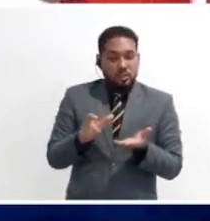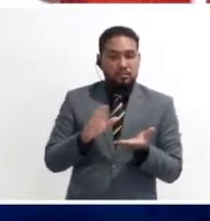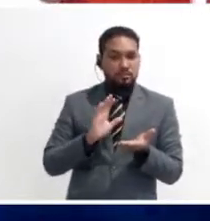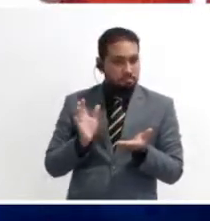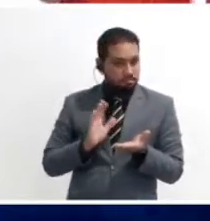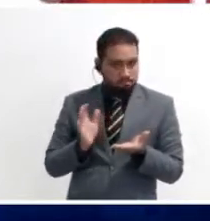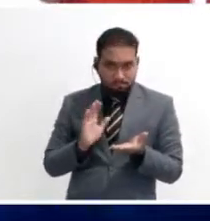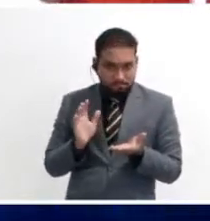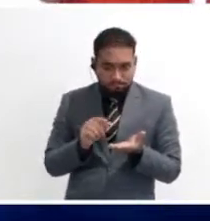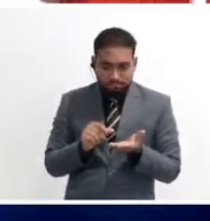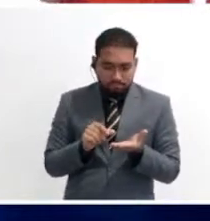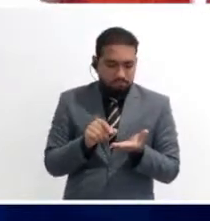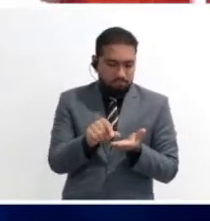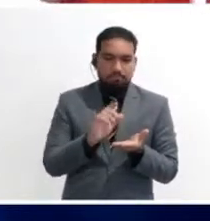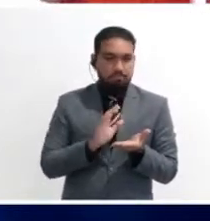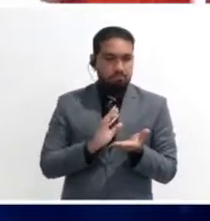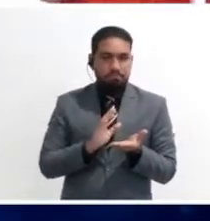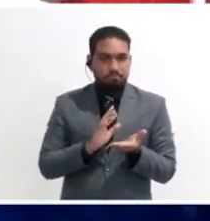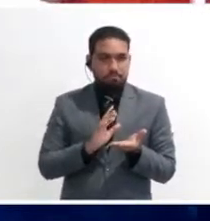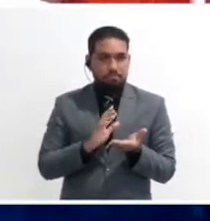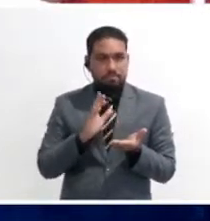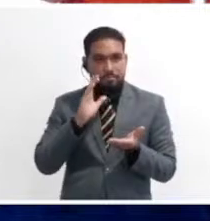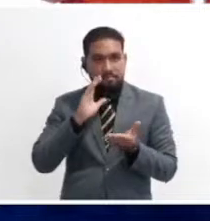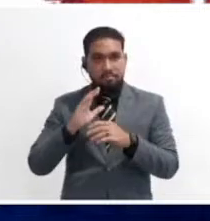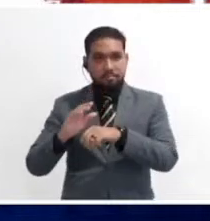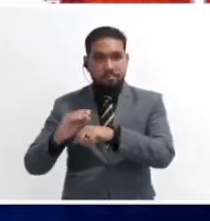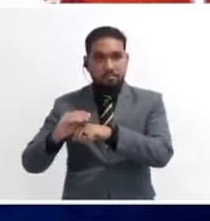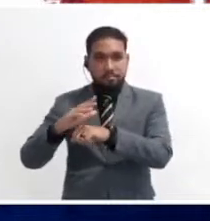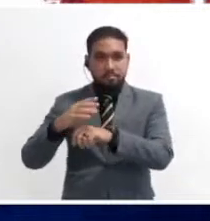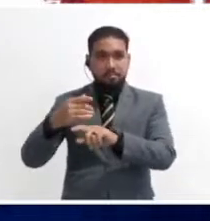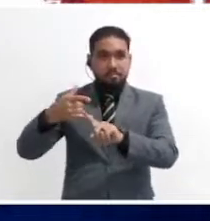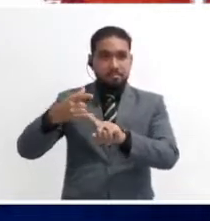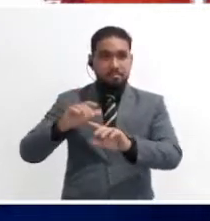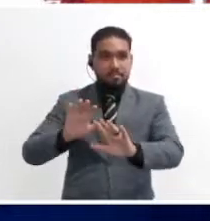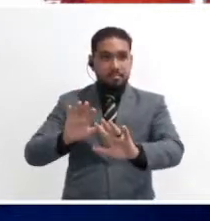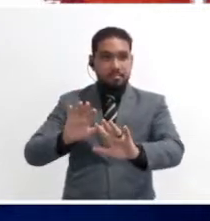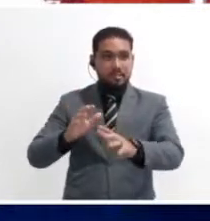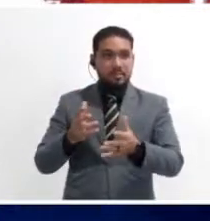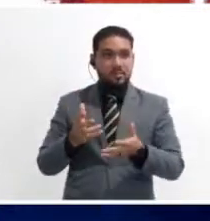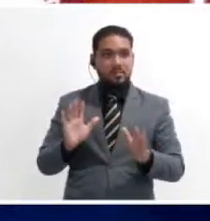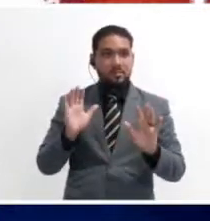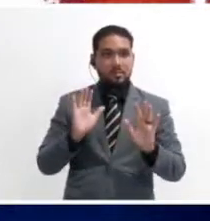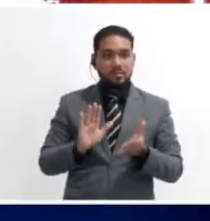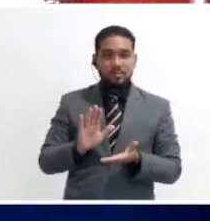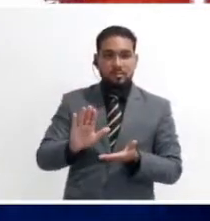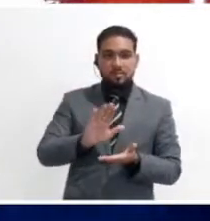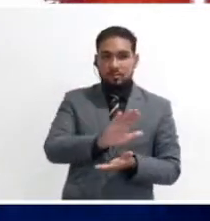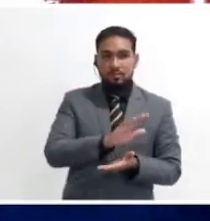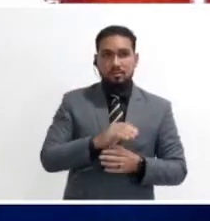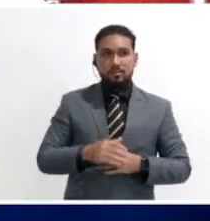case, these wire bonds, even though they have wide gaps between them, are an effective EMI shield.